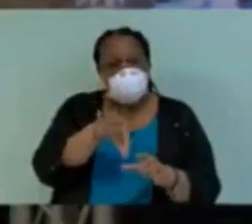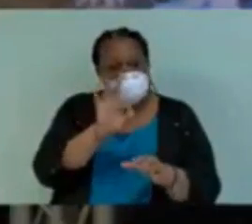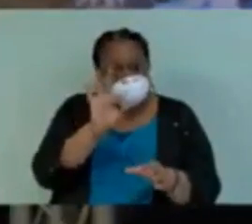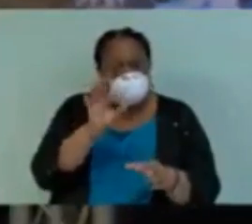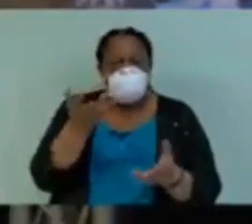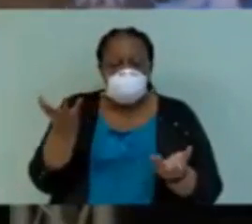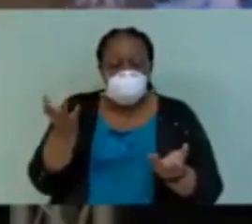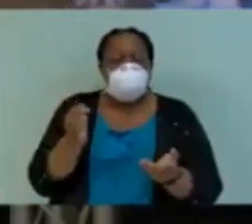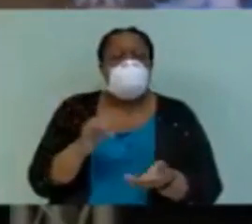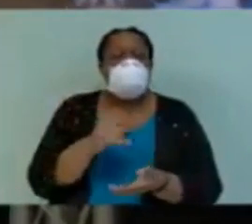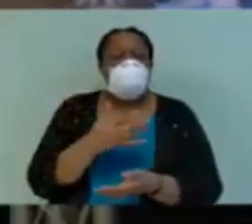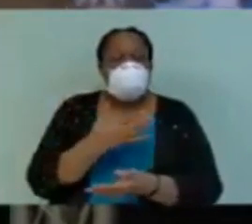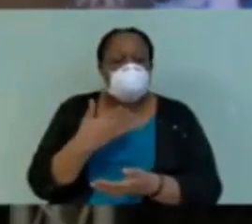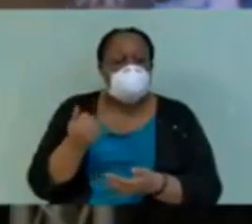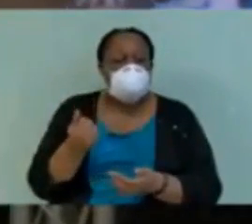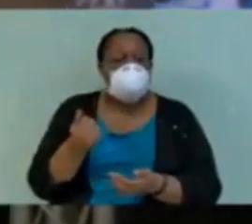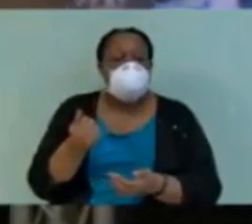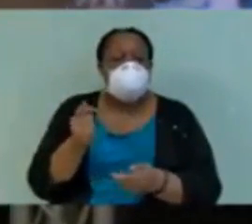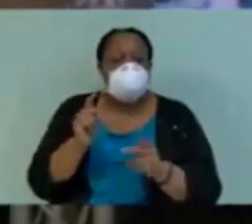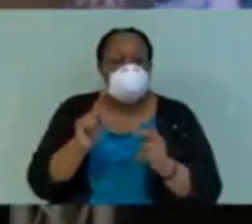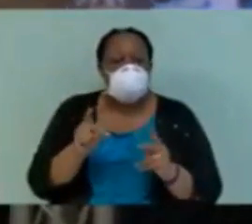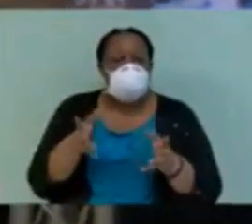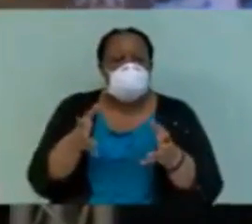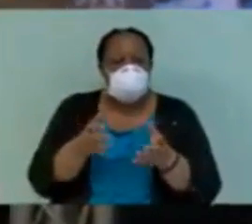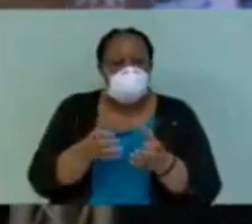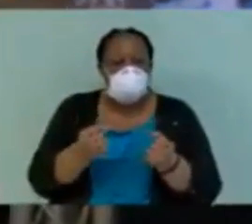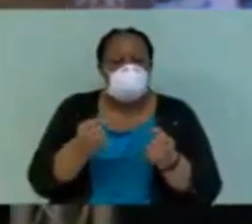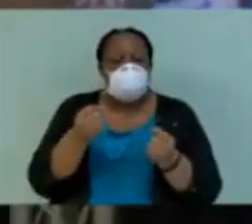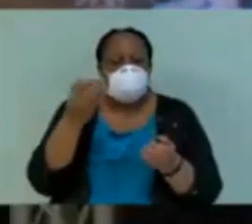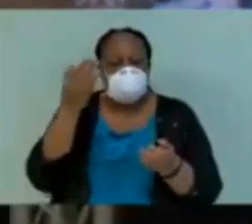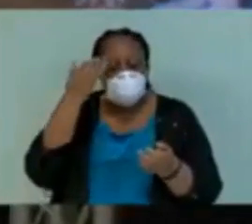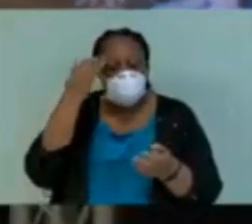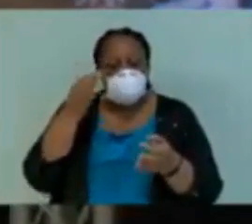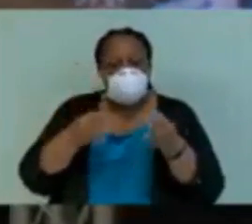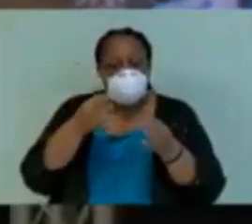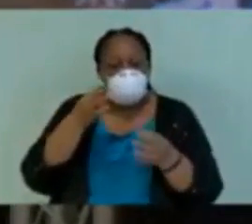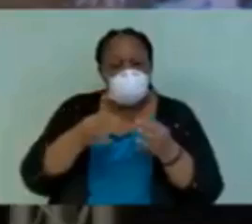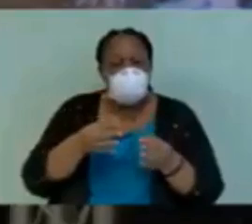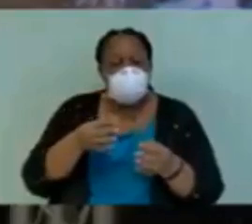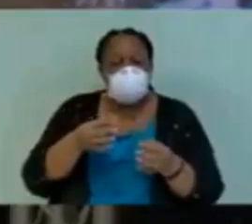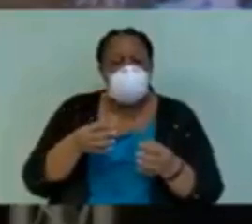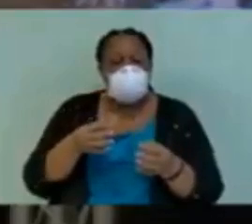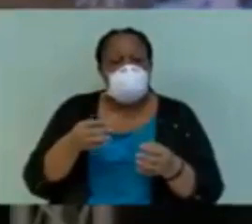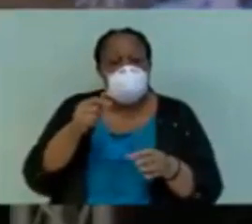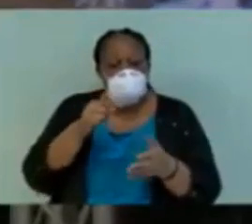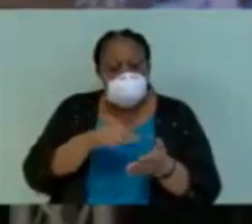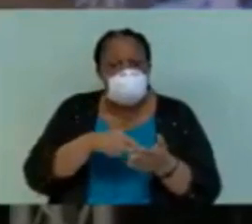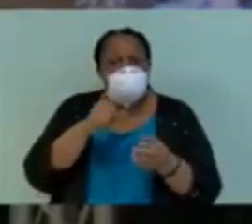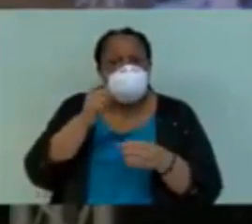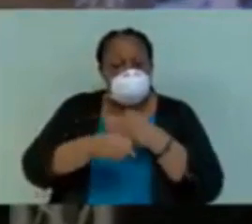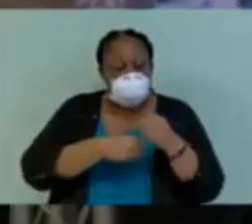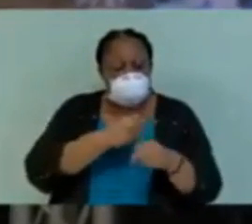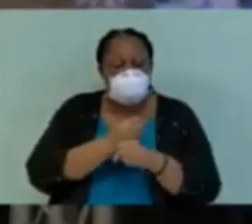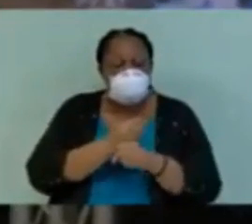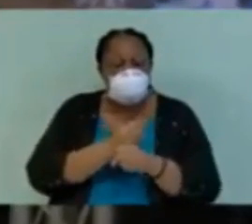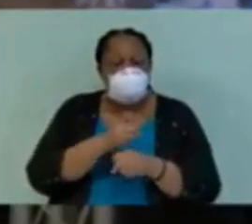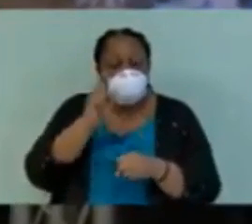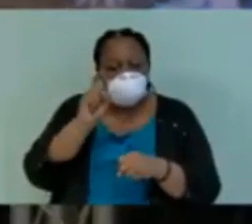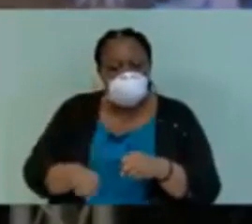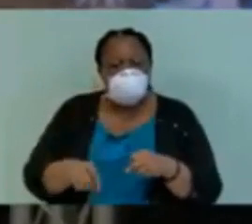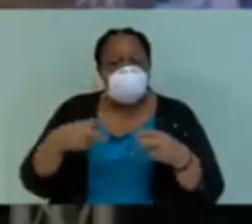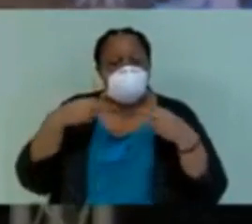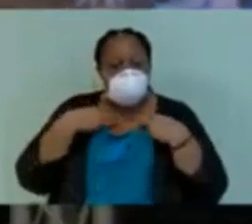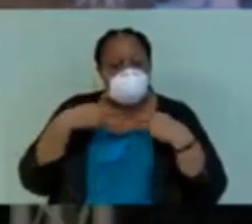an election. At this point in time, that is not envisaged, and we would